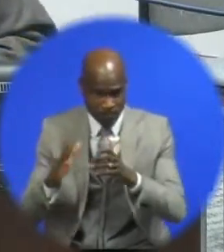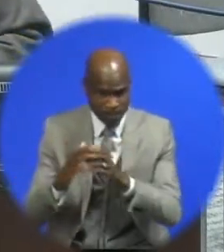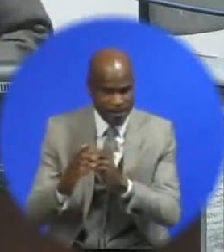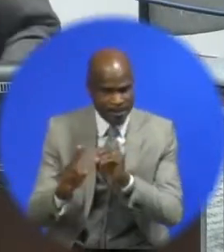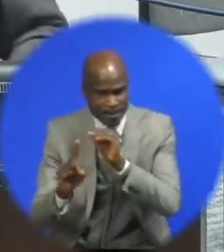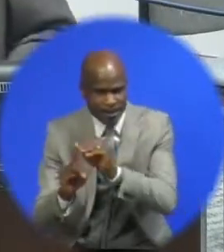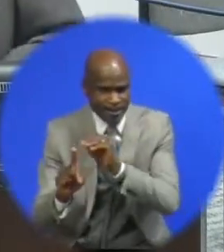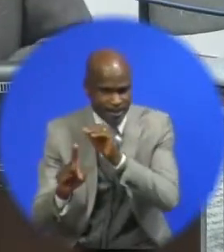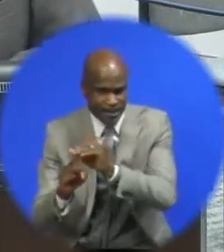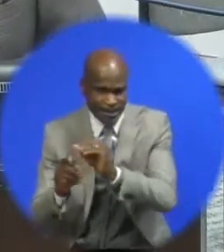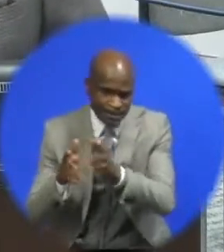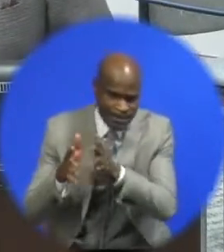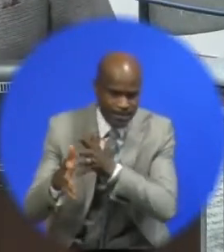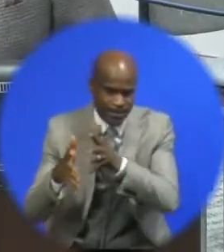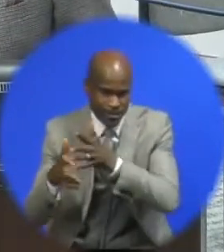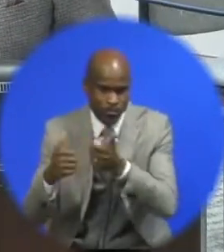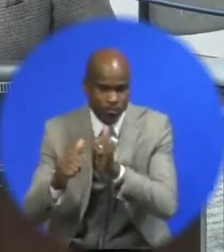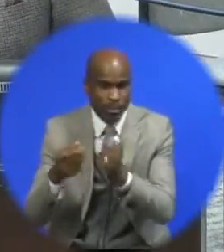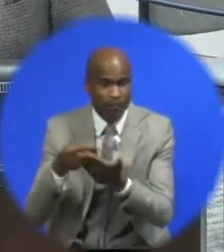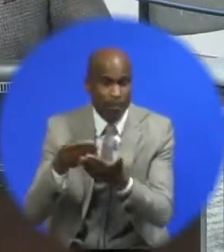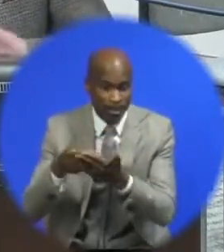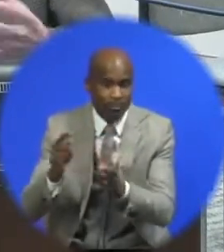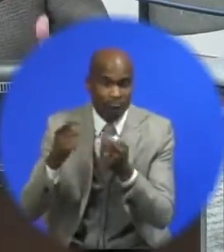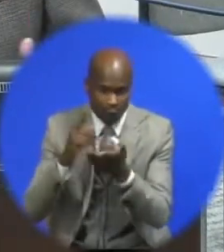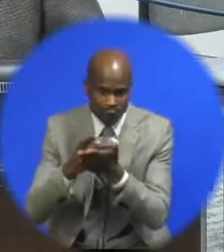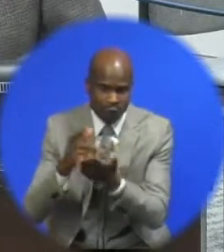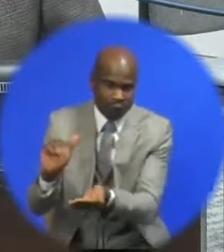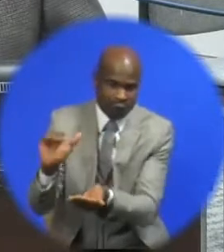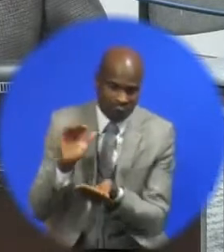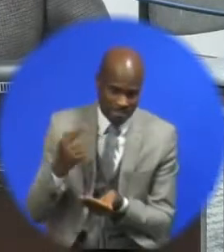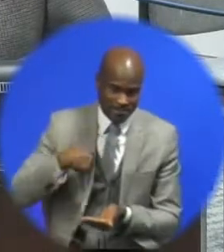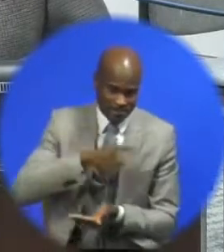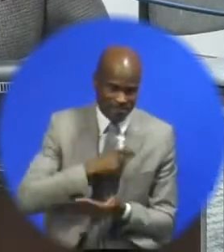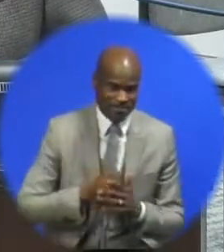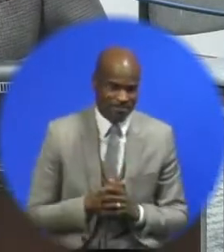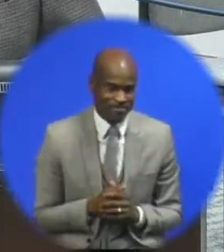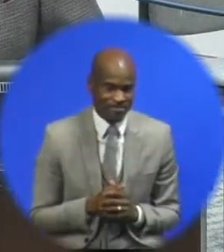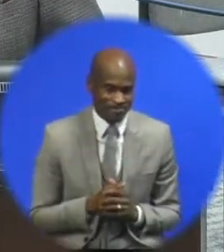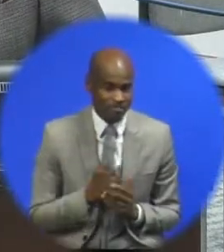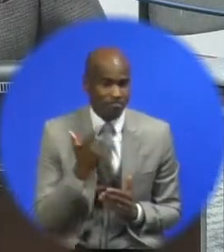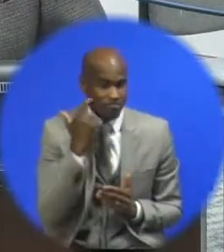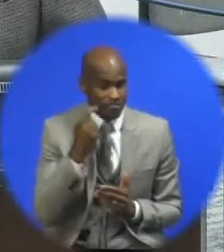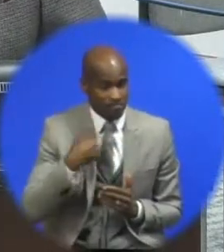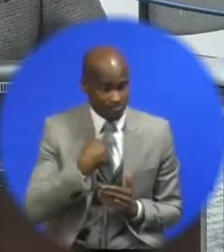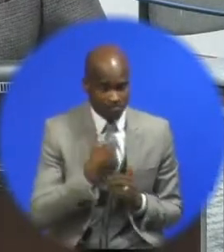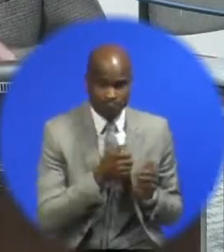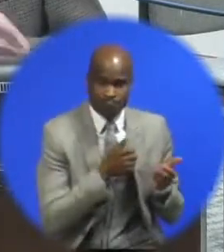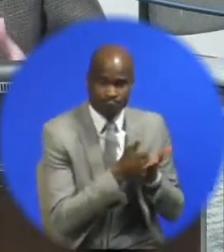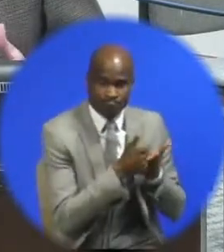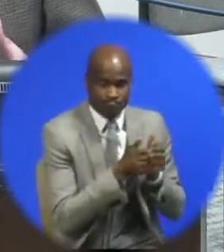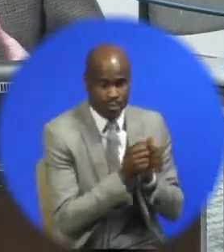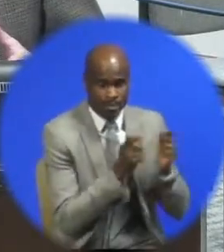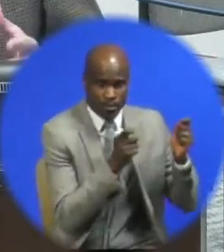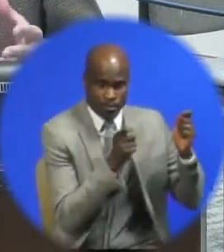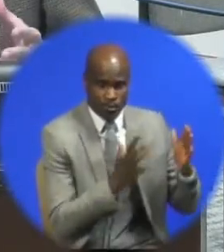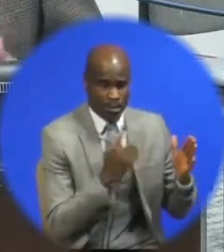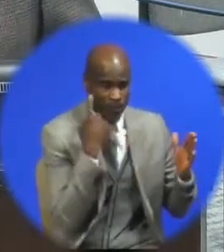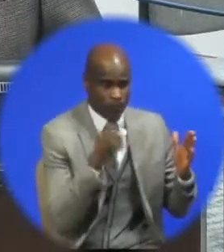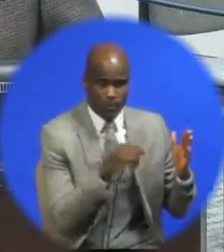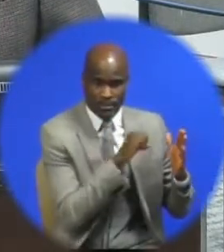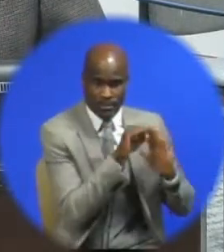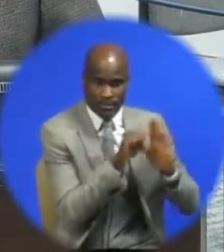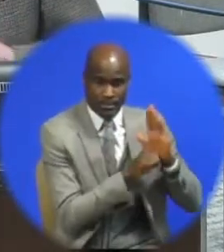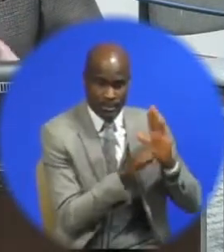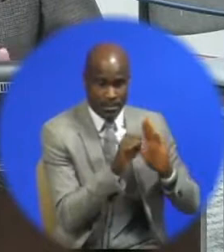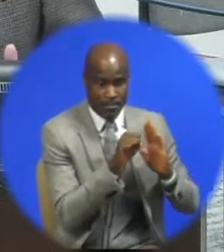We've been working with DOT. I met recently with the chairman of the DOT board, and he's very committed to